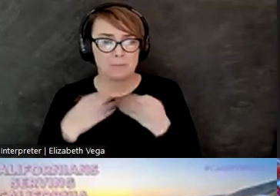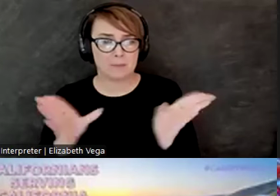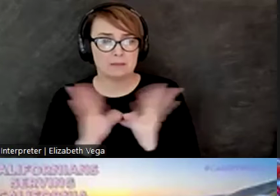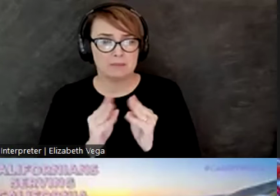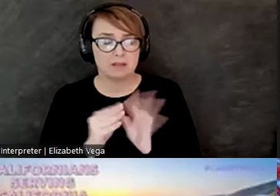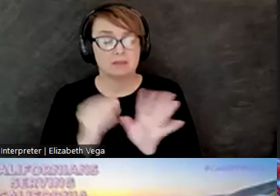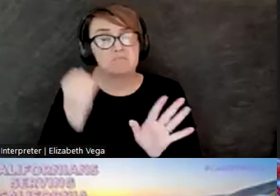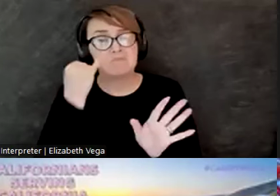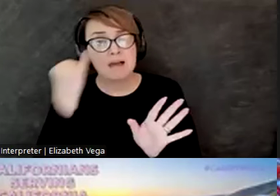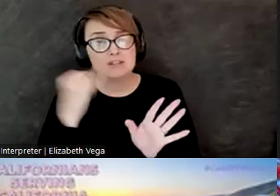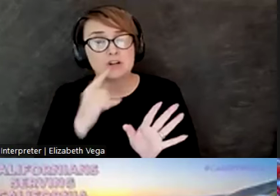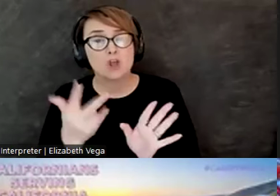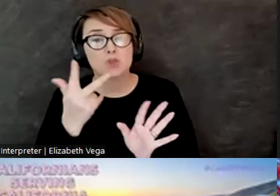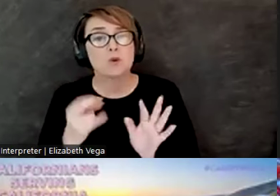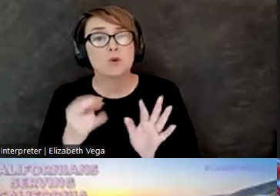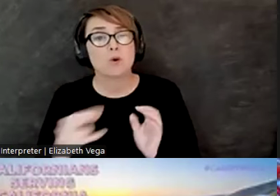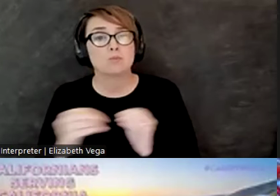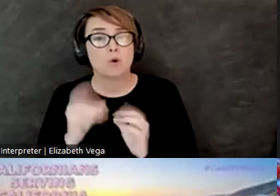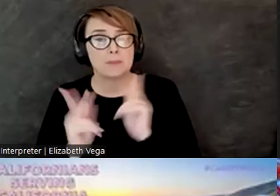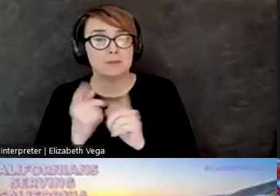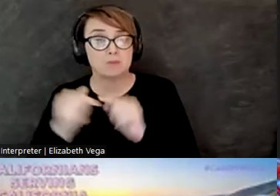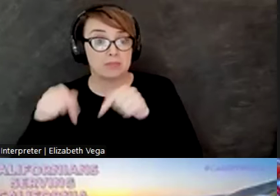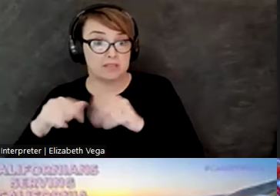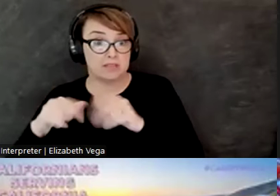more individuals from this group,